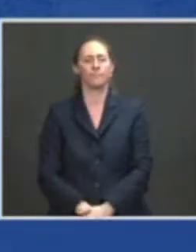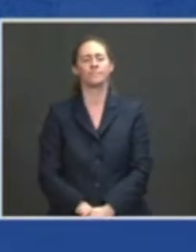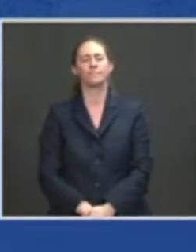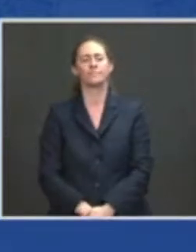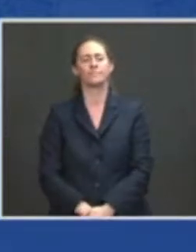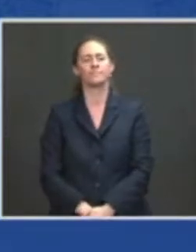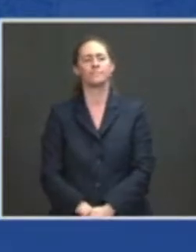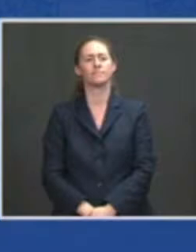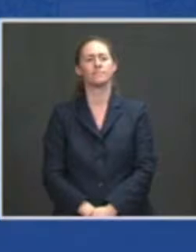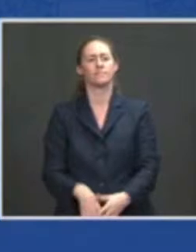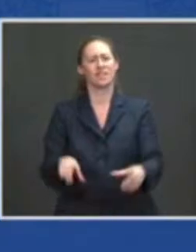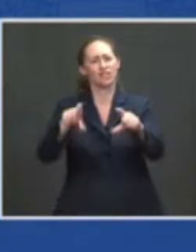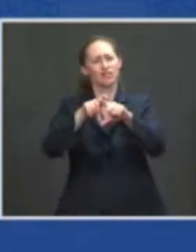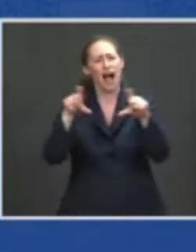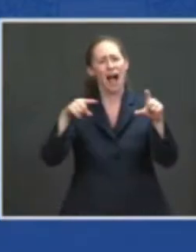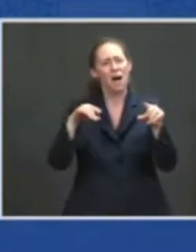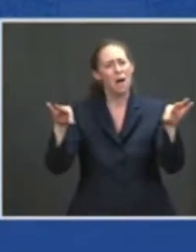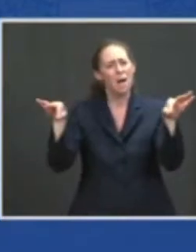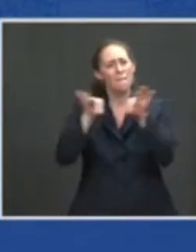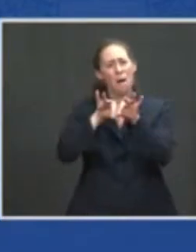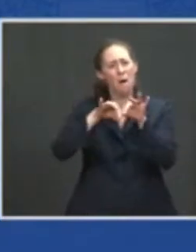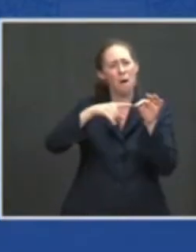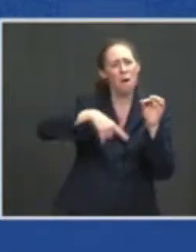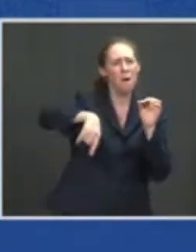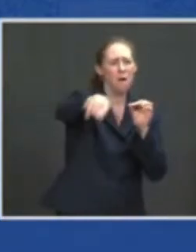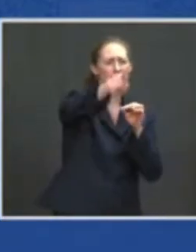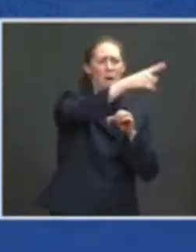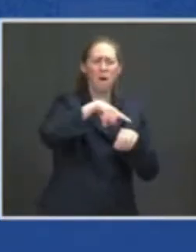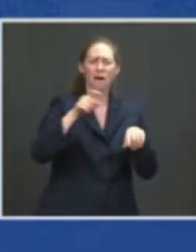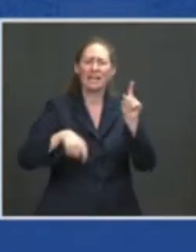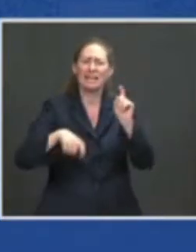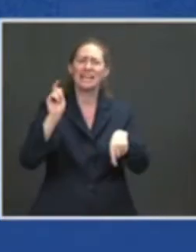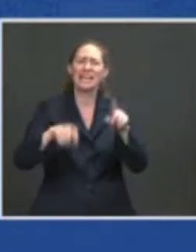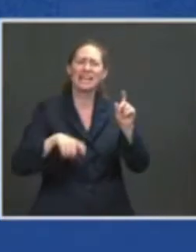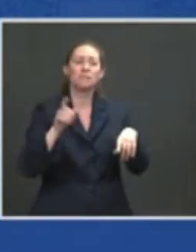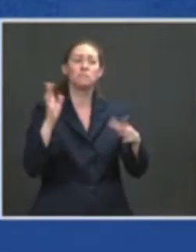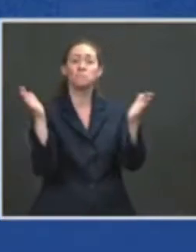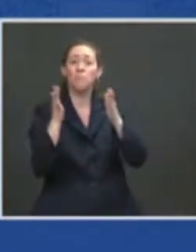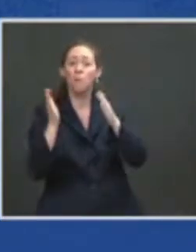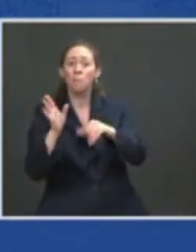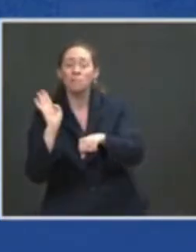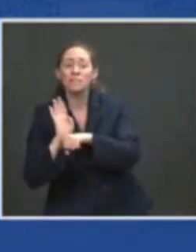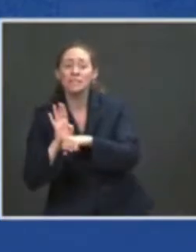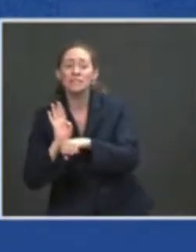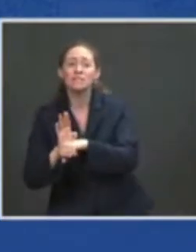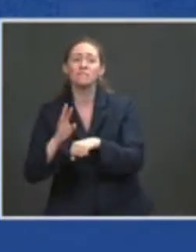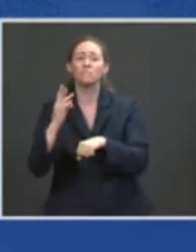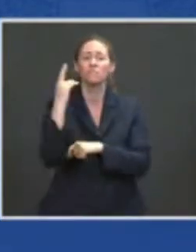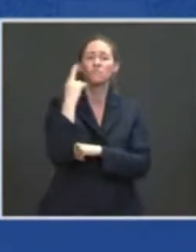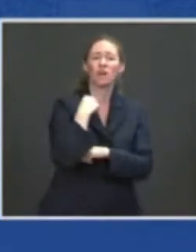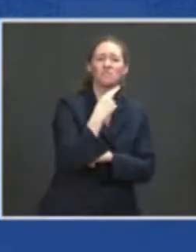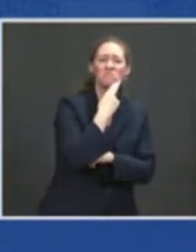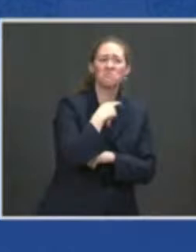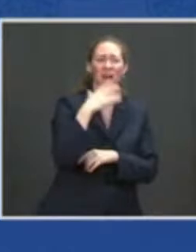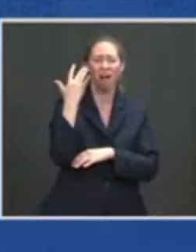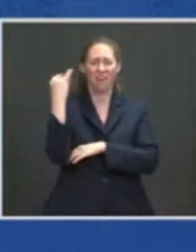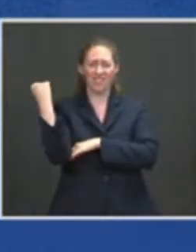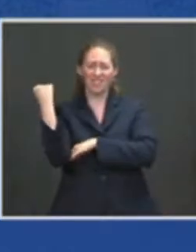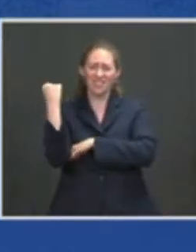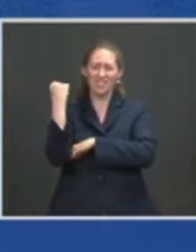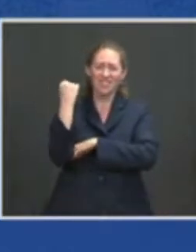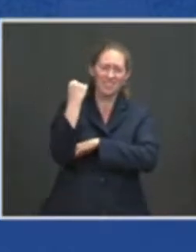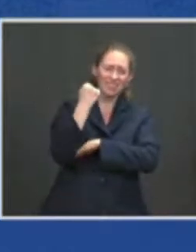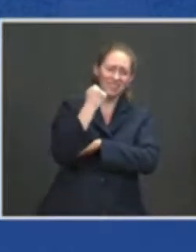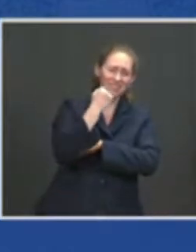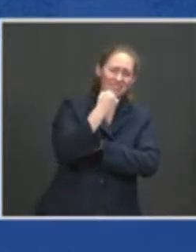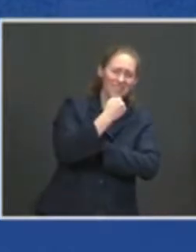checks matter. Small businesses and restaurants were getting killed. Now we're delivering the